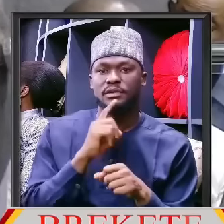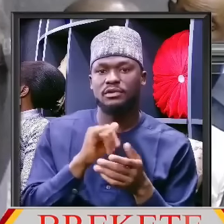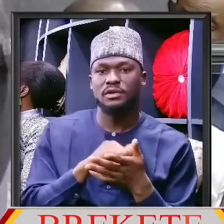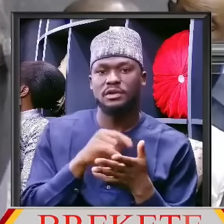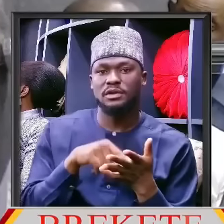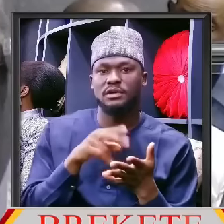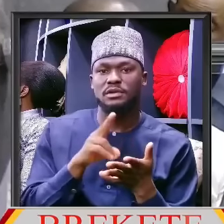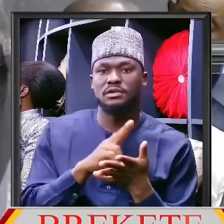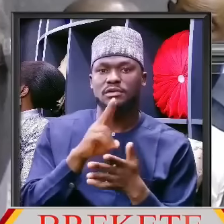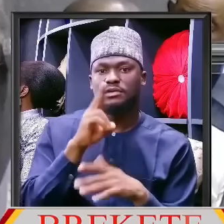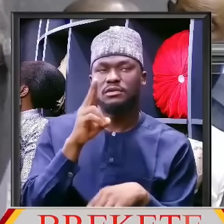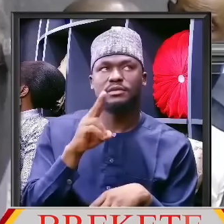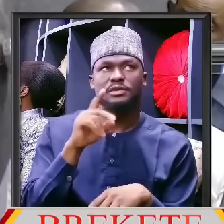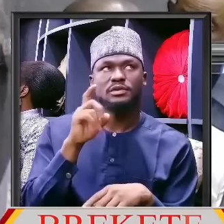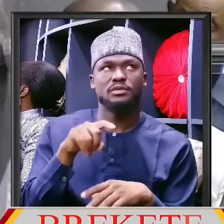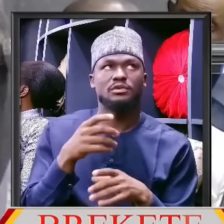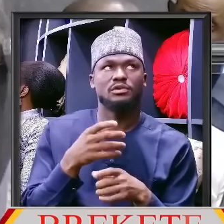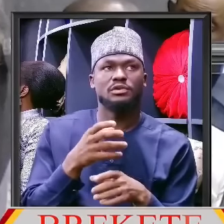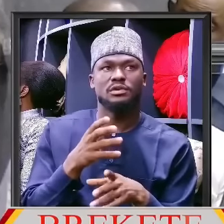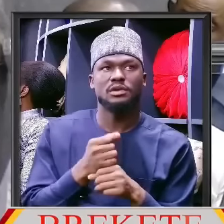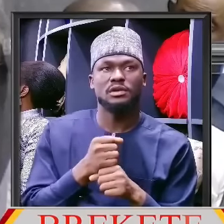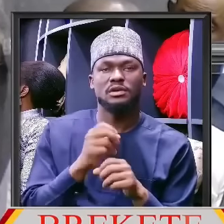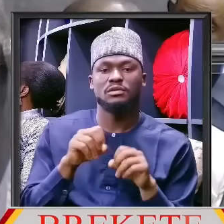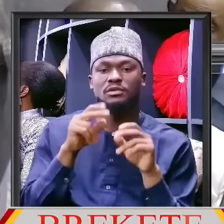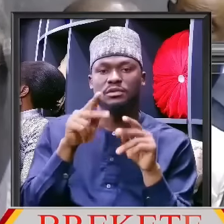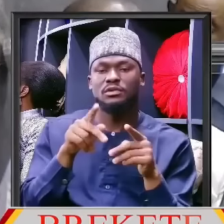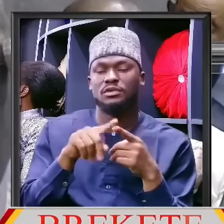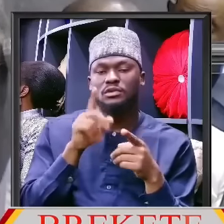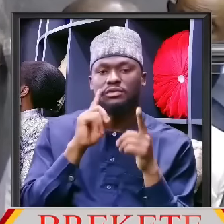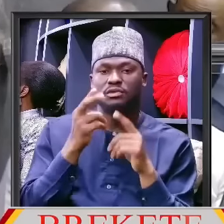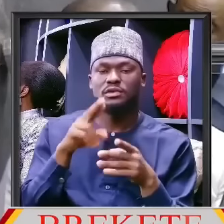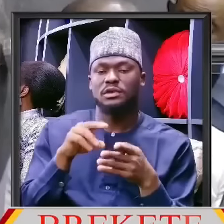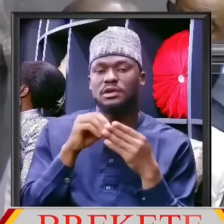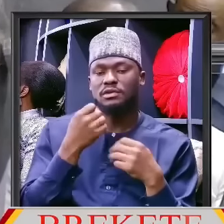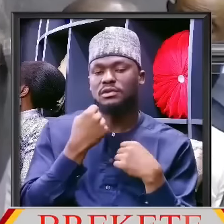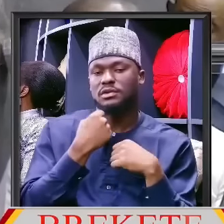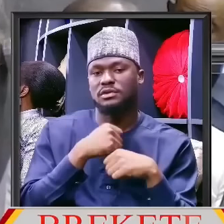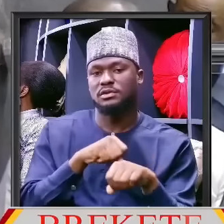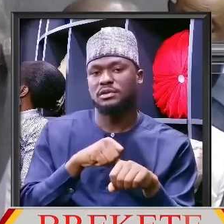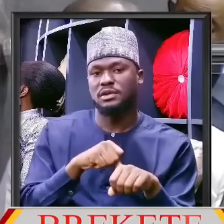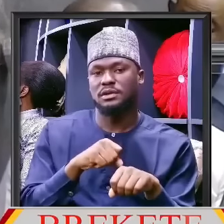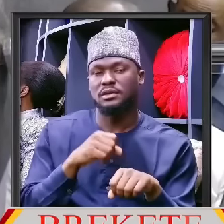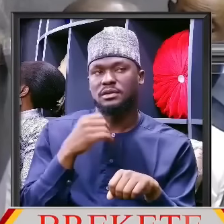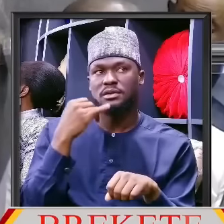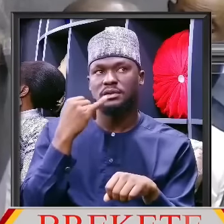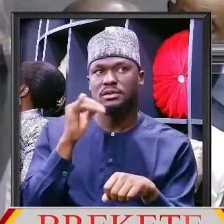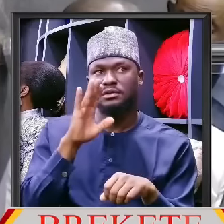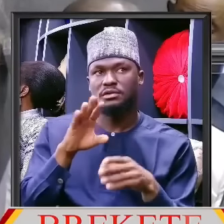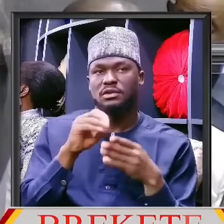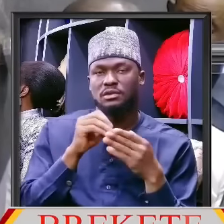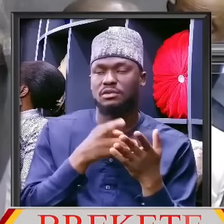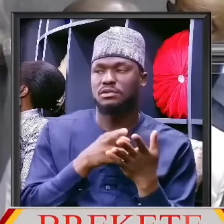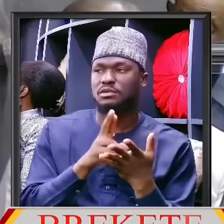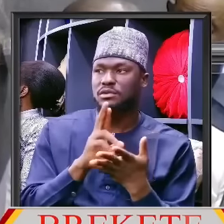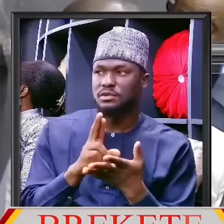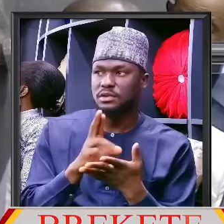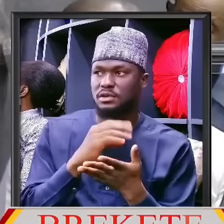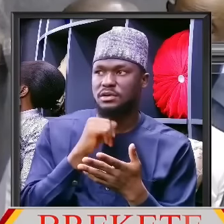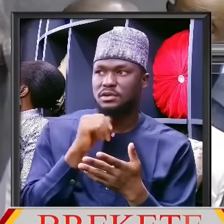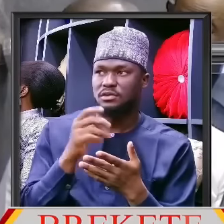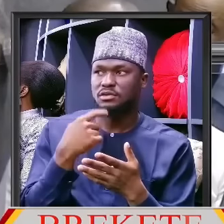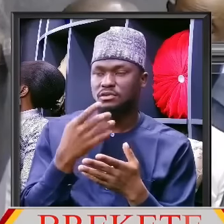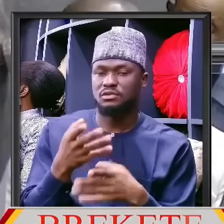Alli University, Epoma, must get opportunity to talk their own side. Now, on our right, and